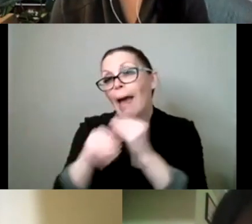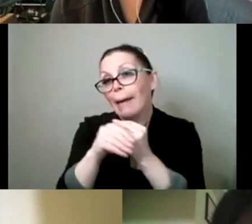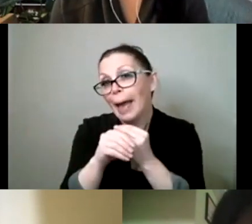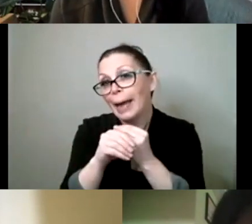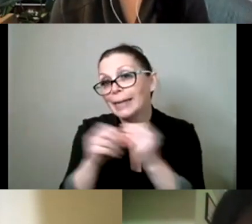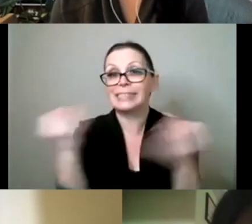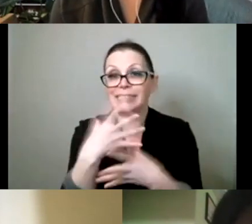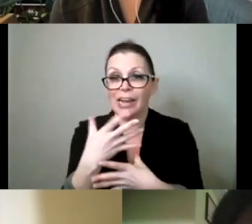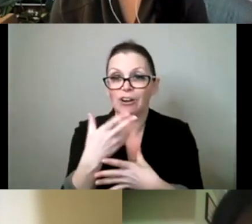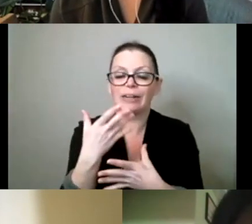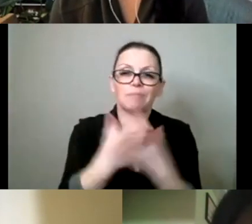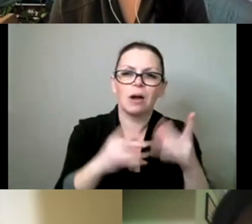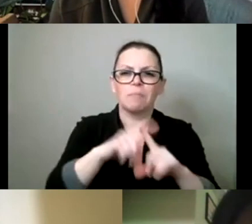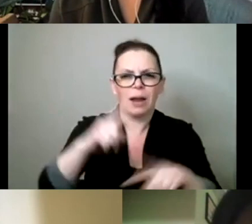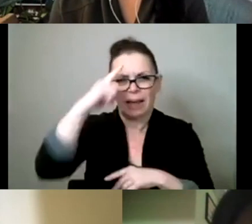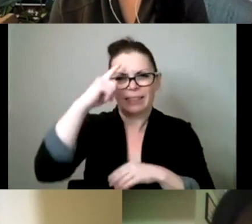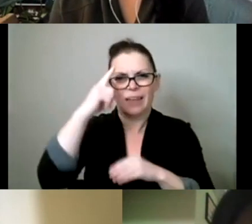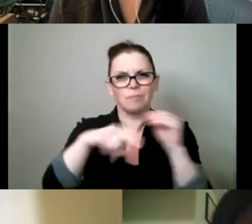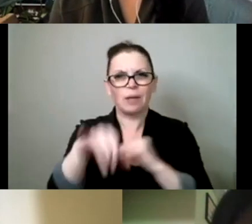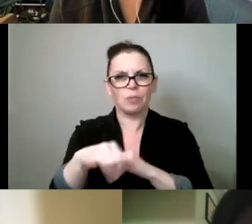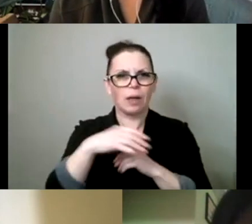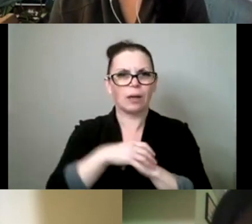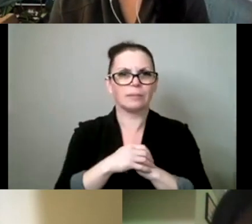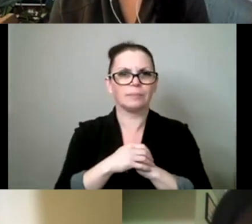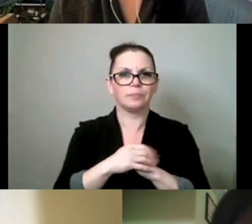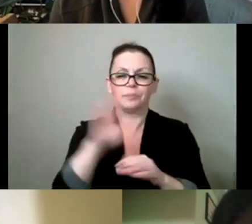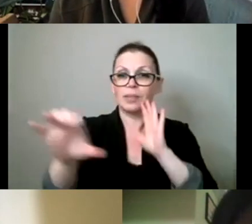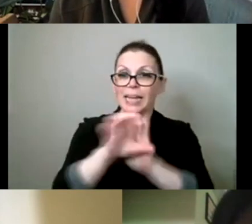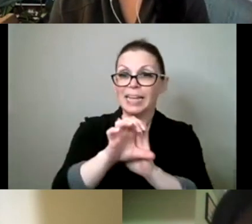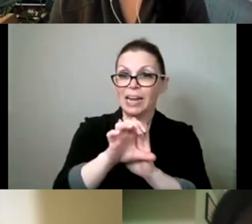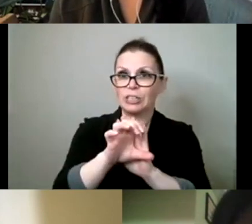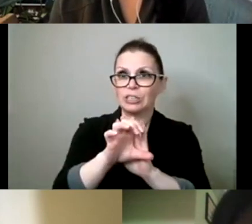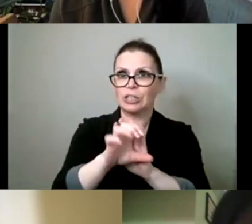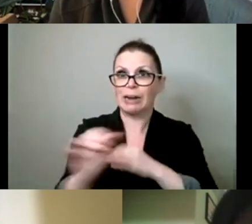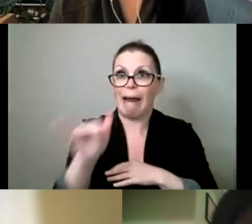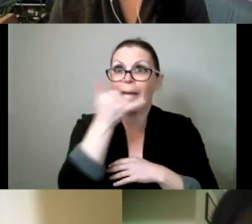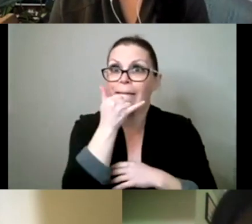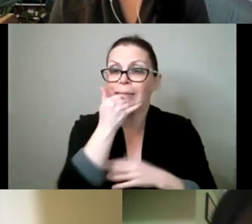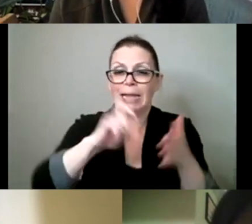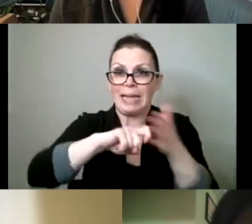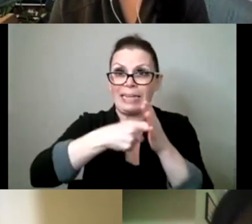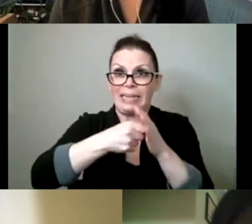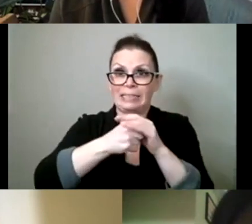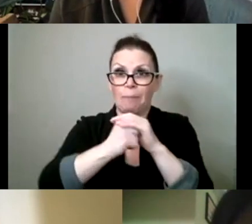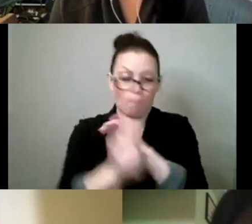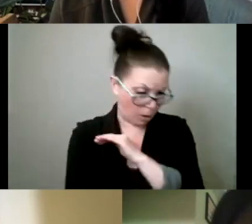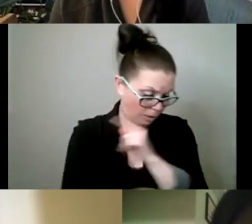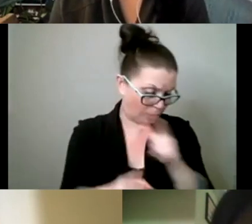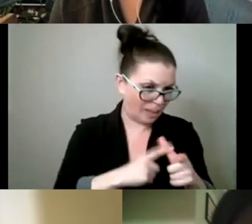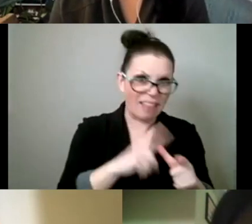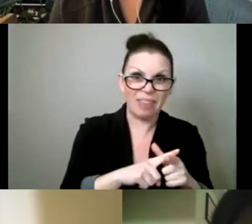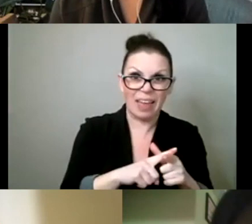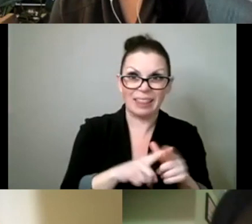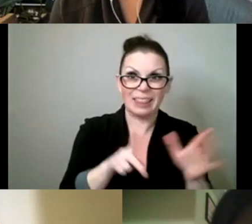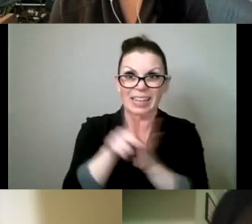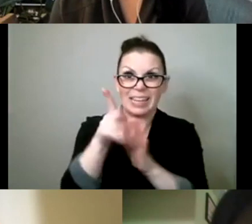thought of that, you know, the person, you know, character drops her keys and lo and behold, the killer gets out of her back